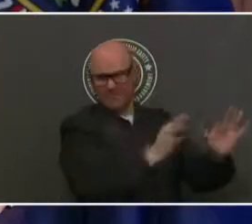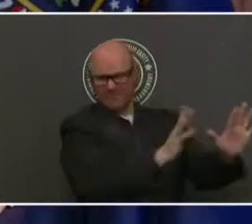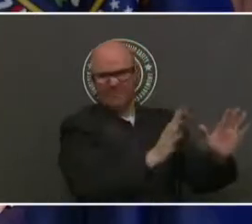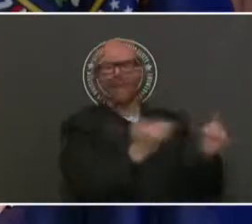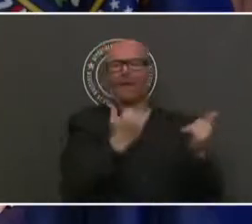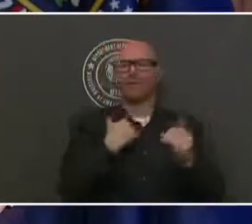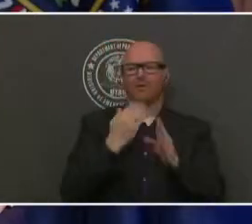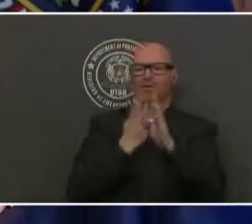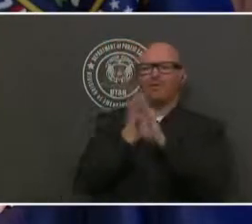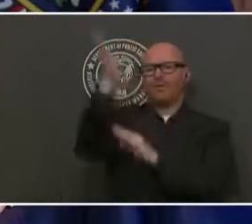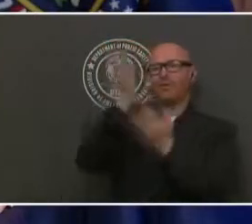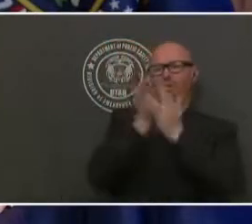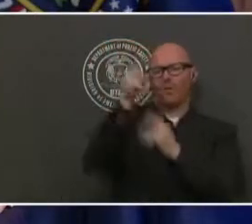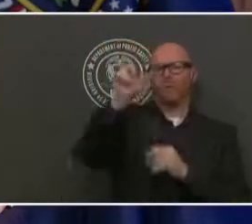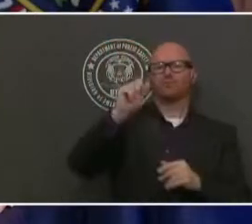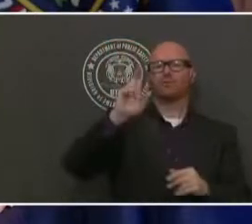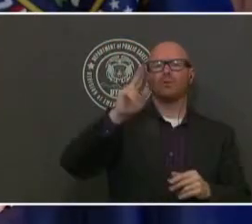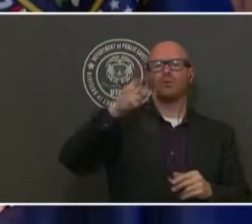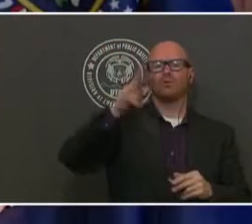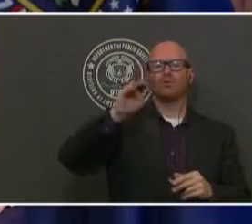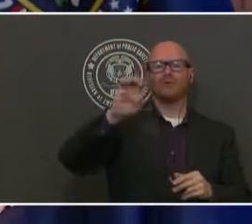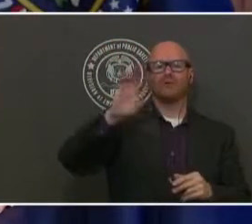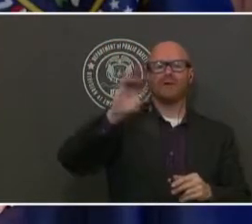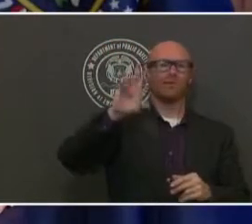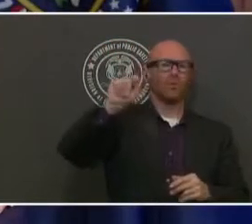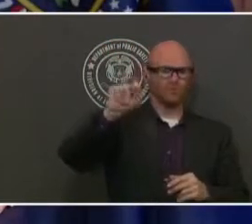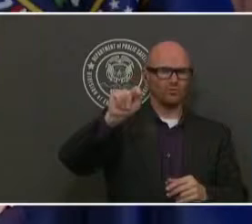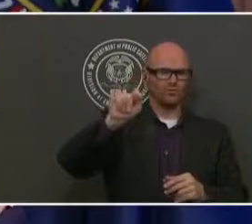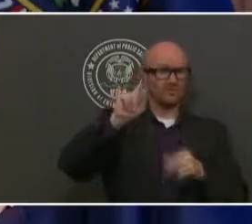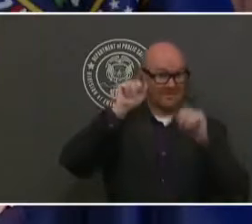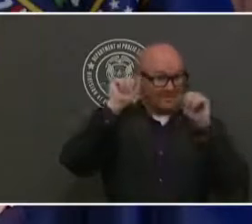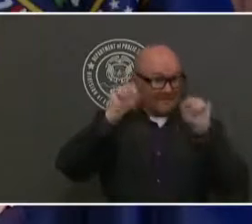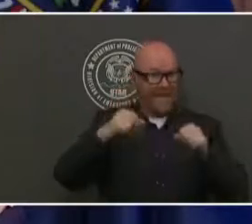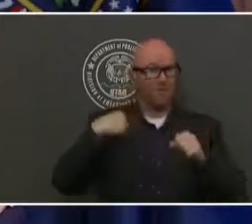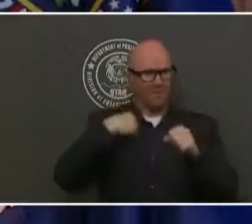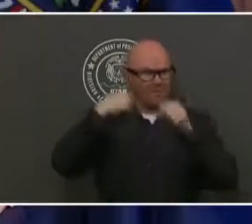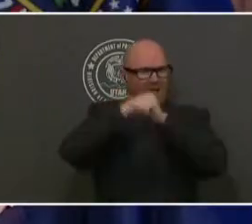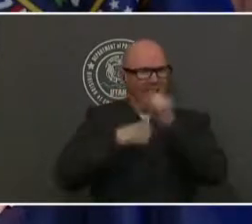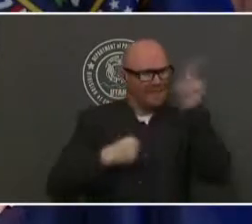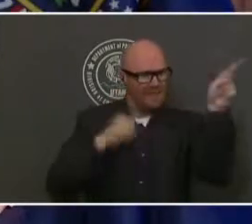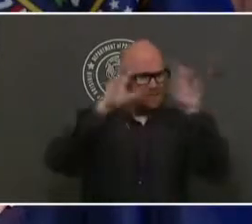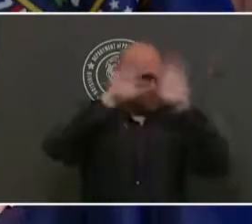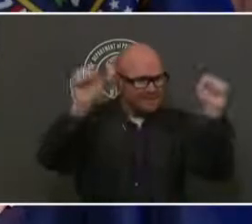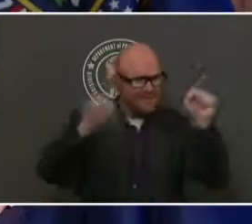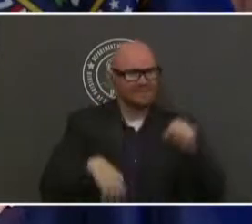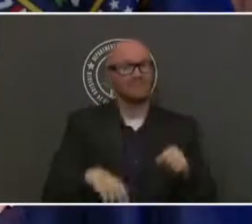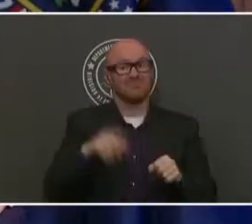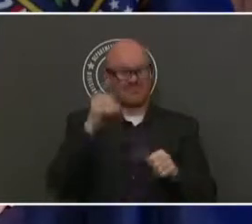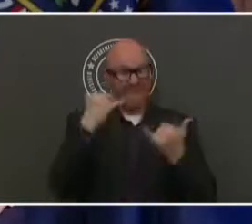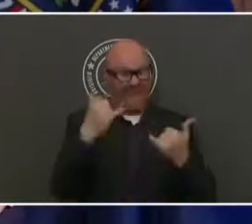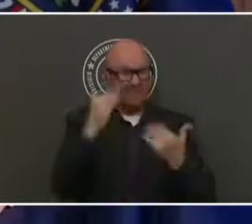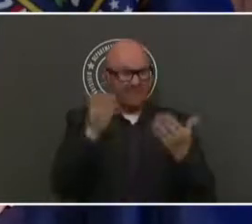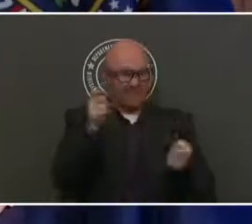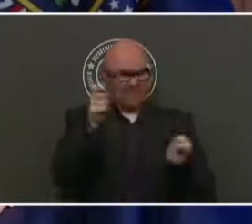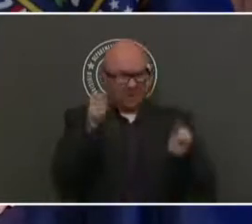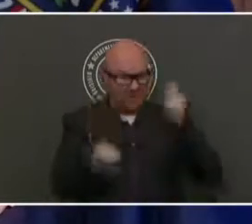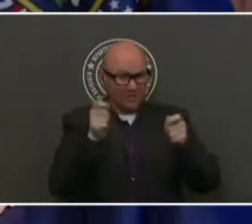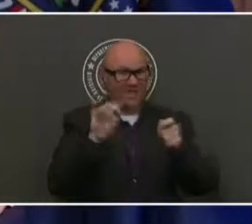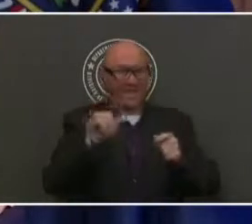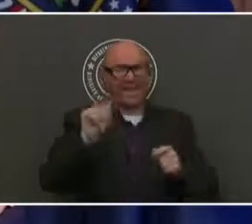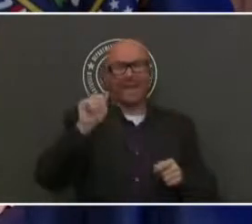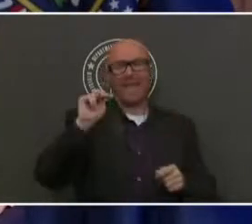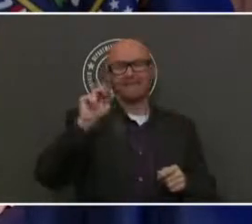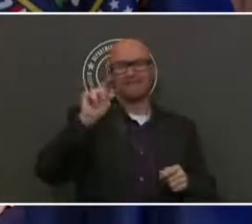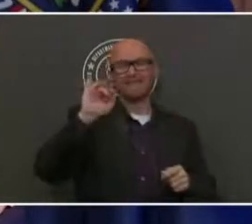ability for presidents to lock up millions of acres? Or are we going to force them to actually follow the Antiquities Act and make